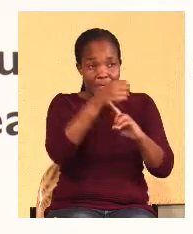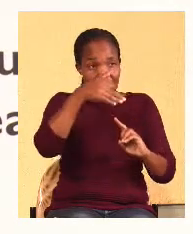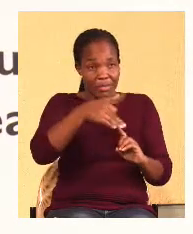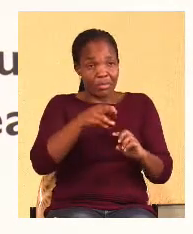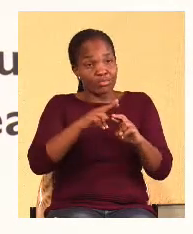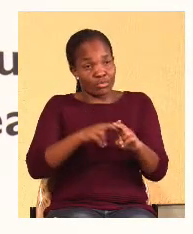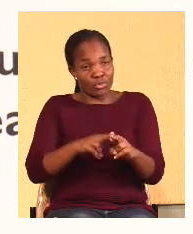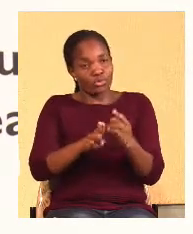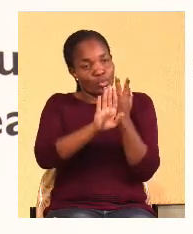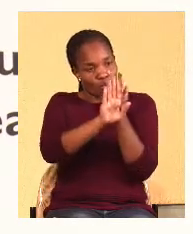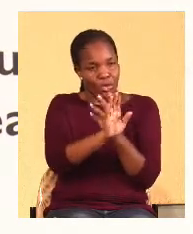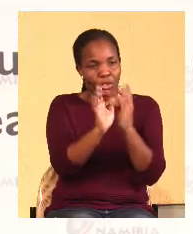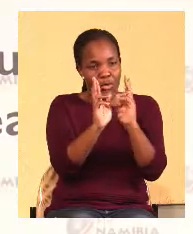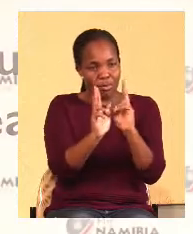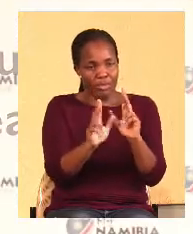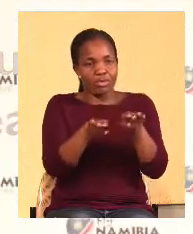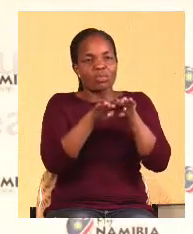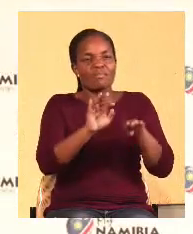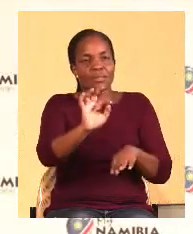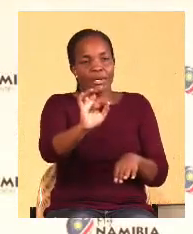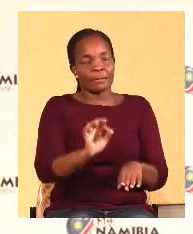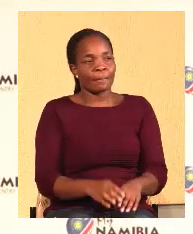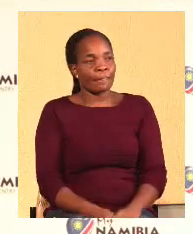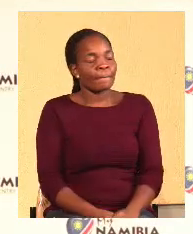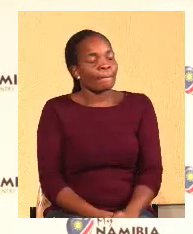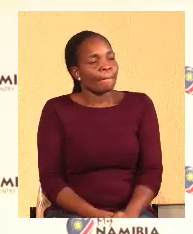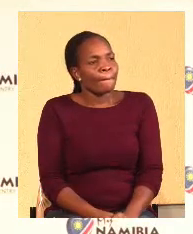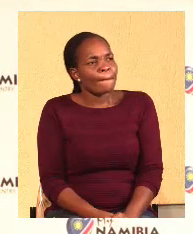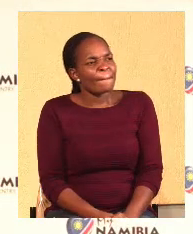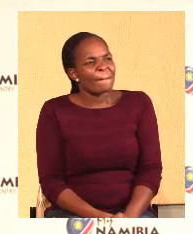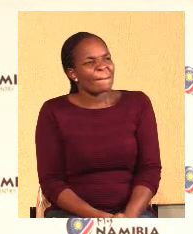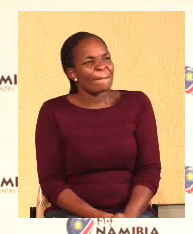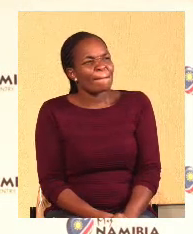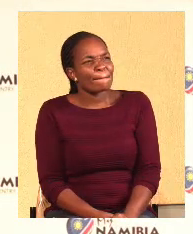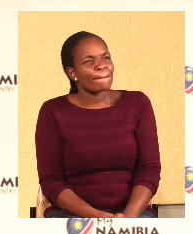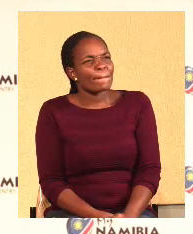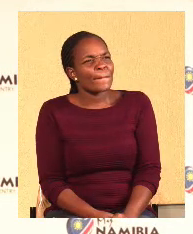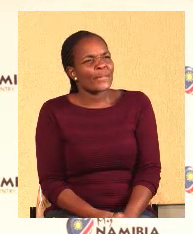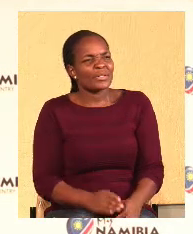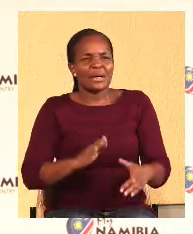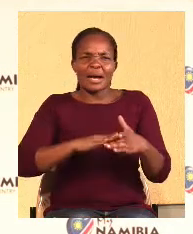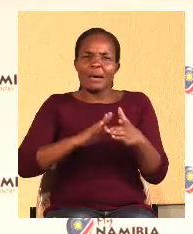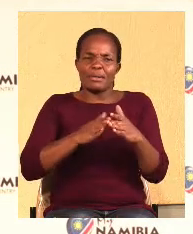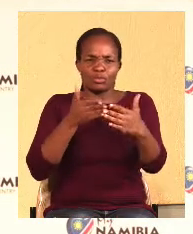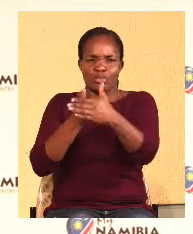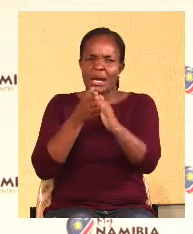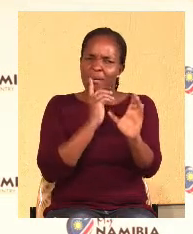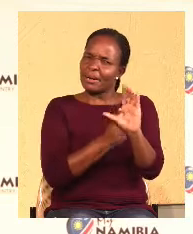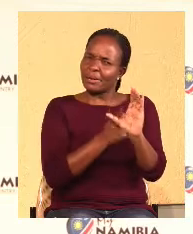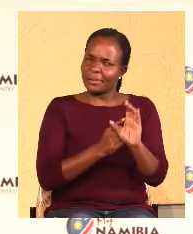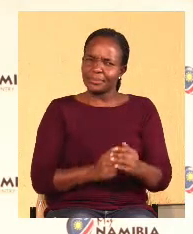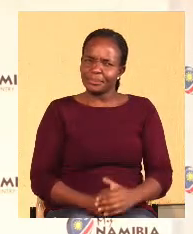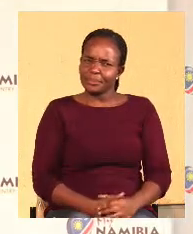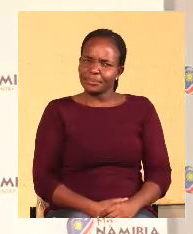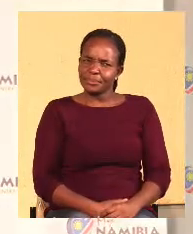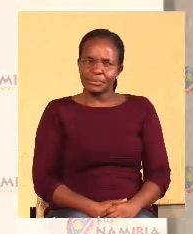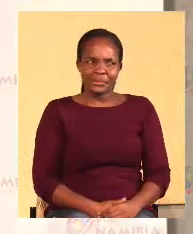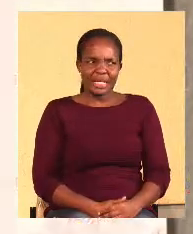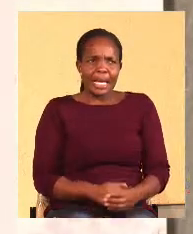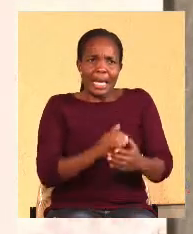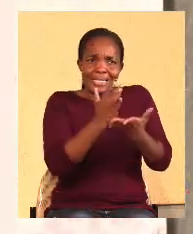people. How would you answer then the question with regard to the restriction of alcohol? Does it mean those